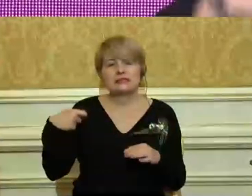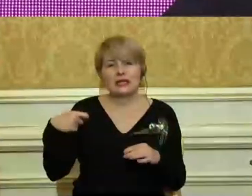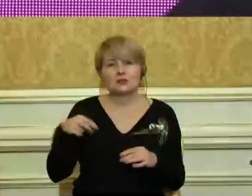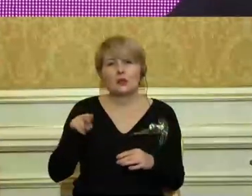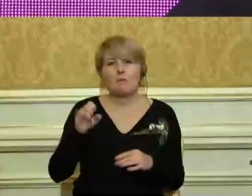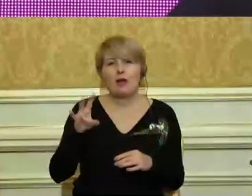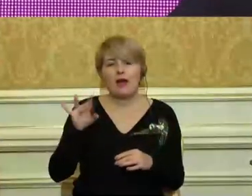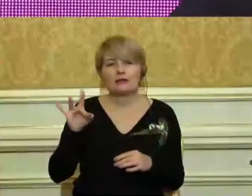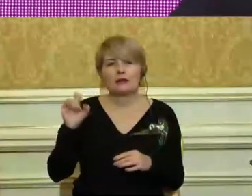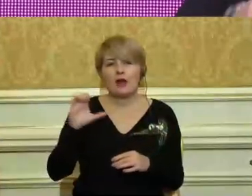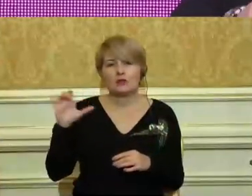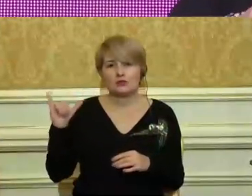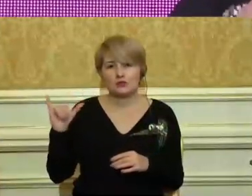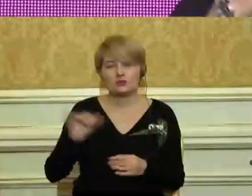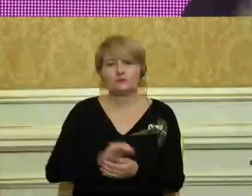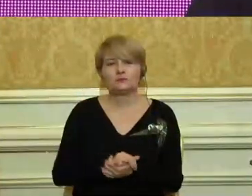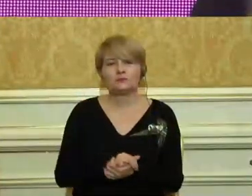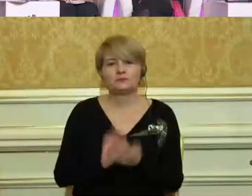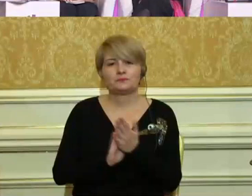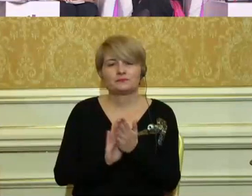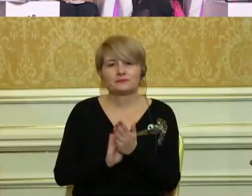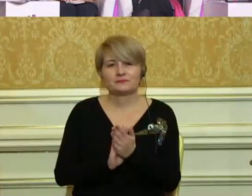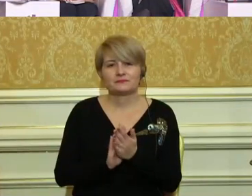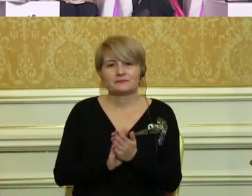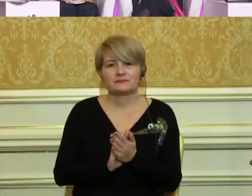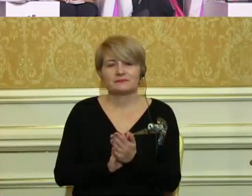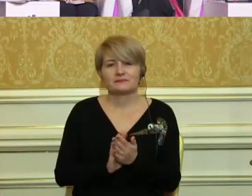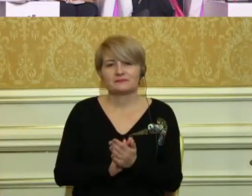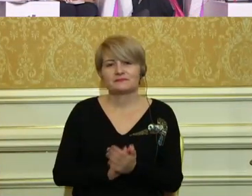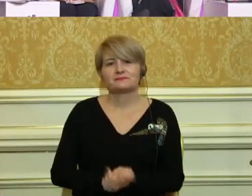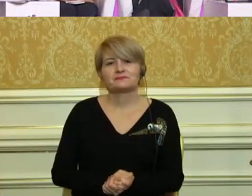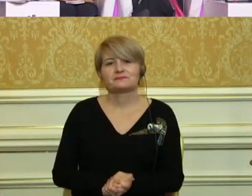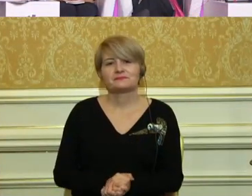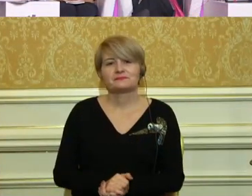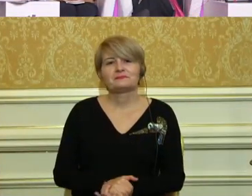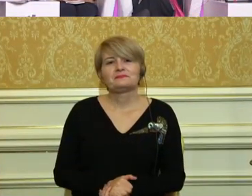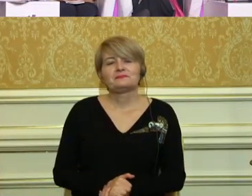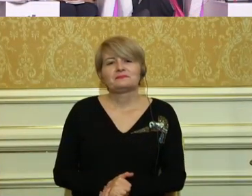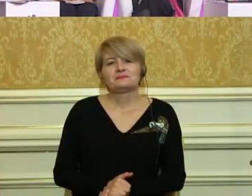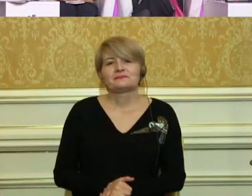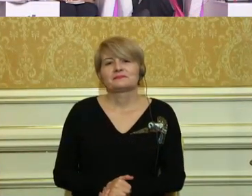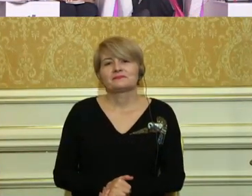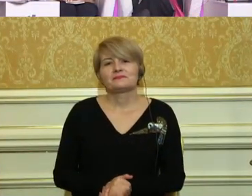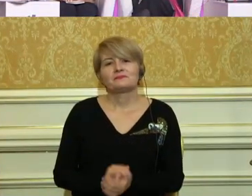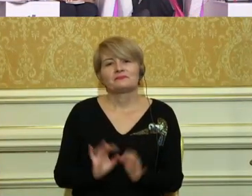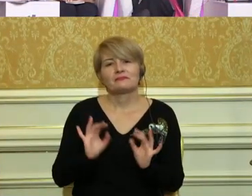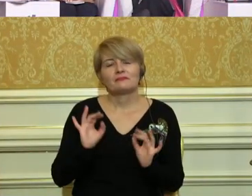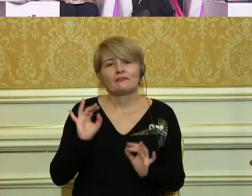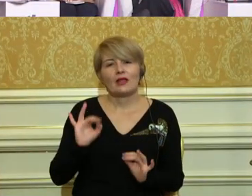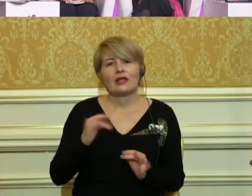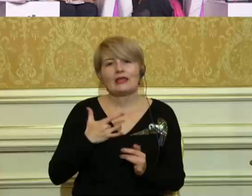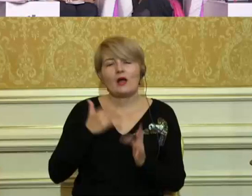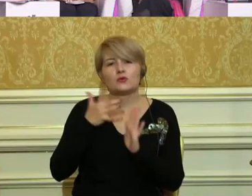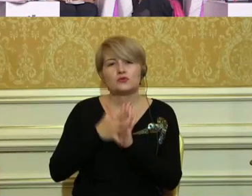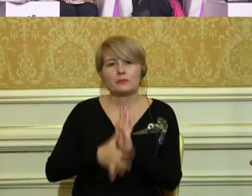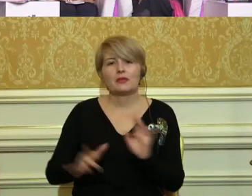Parliament Assembly of NATO, Ms. Vice President of NATO Parliamentary Assembly, Mrs. Rasa